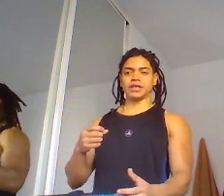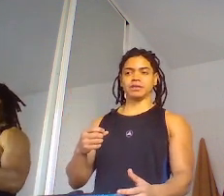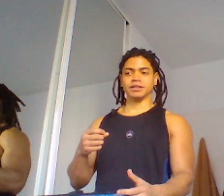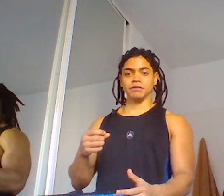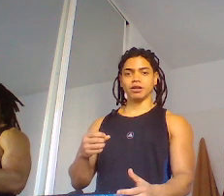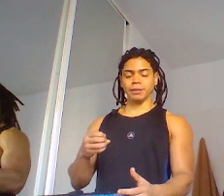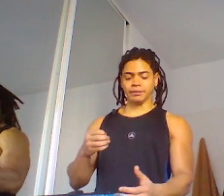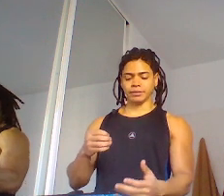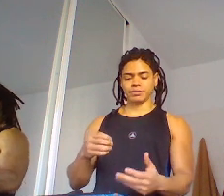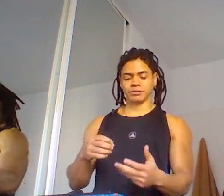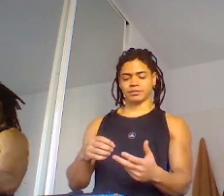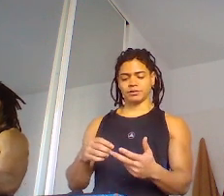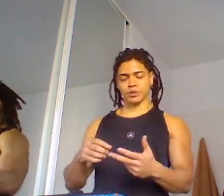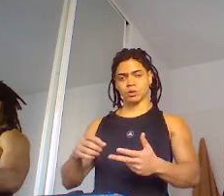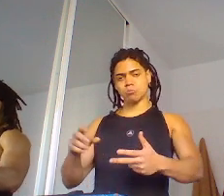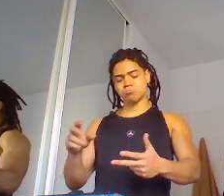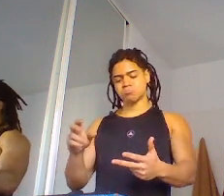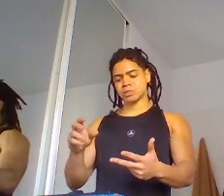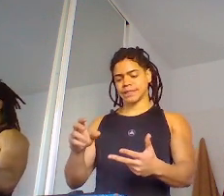research and development,